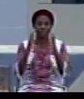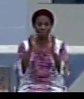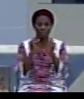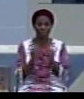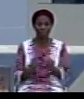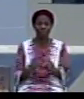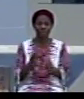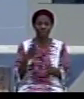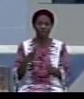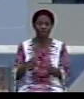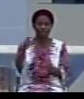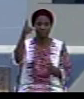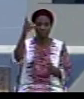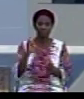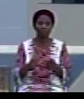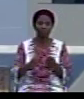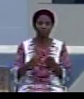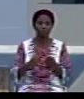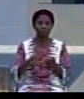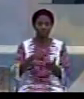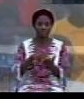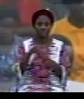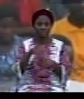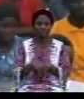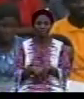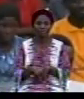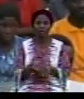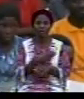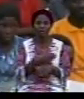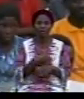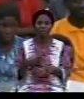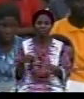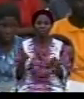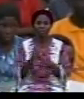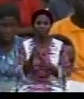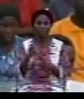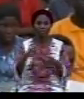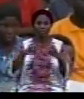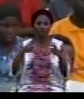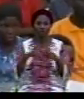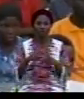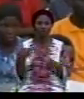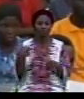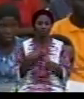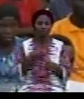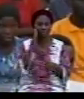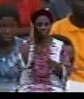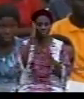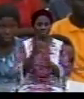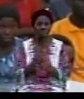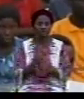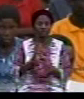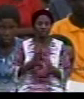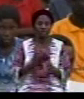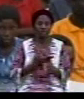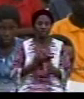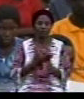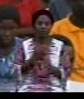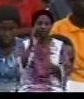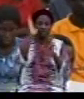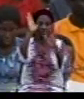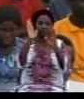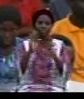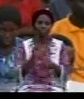connected, we shall collect our miracles. Let all those who are standing up there, wherever they are, follow the